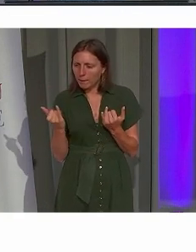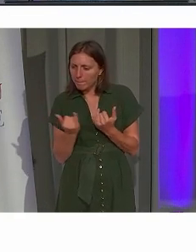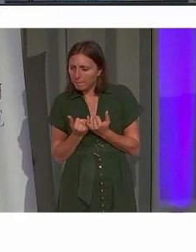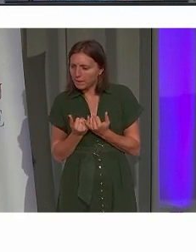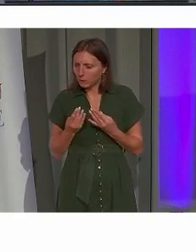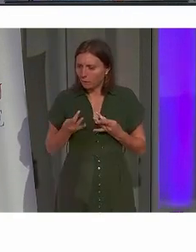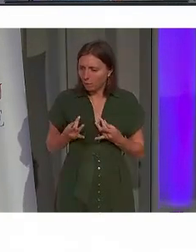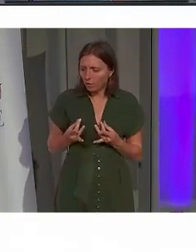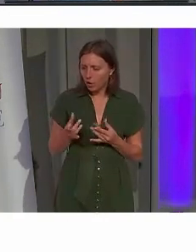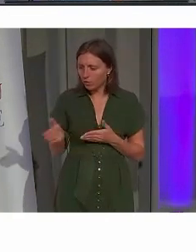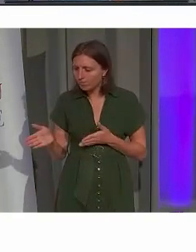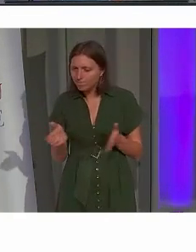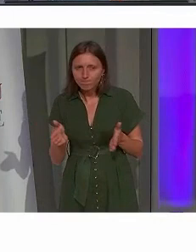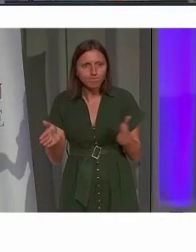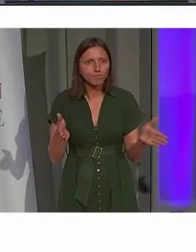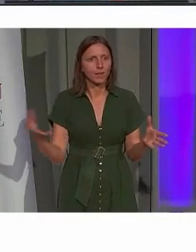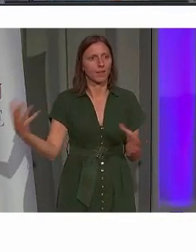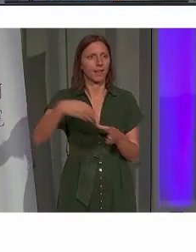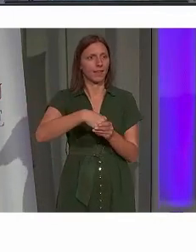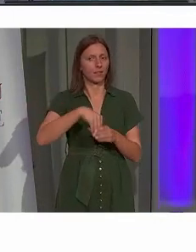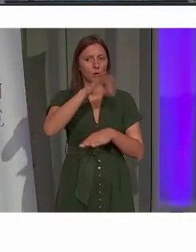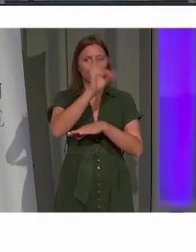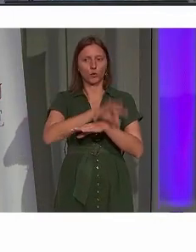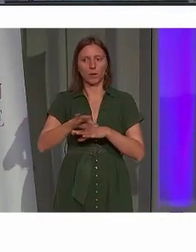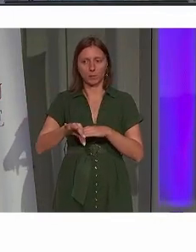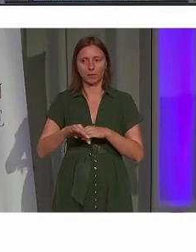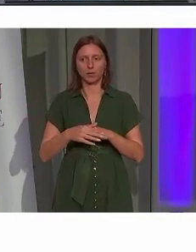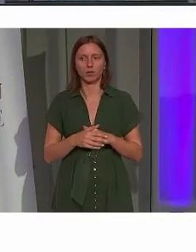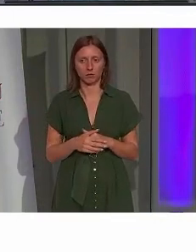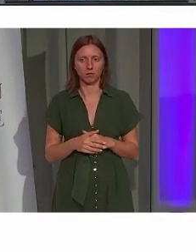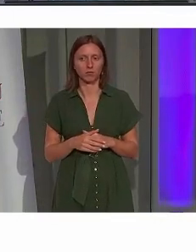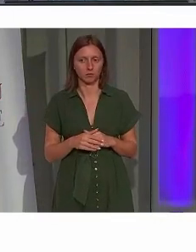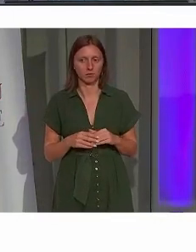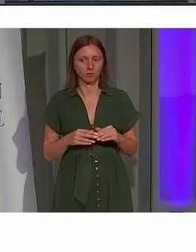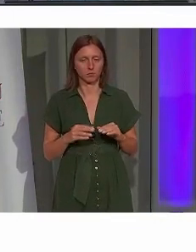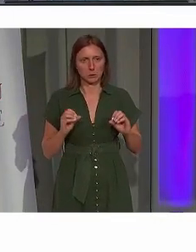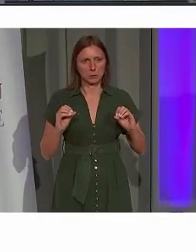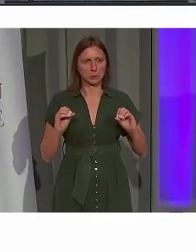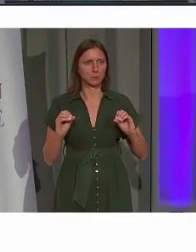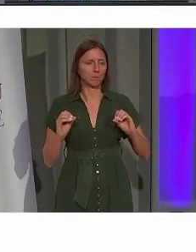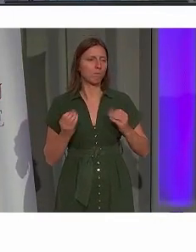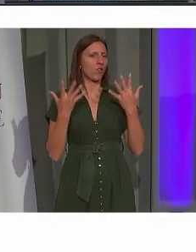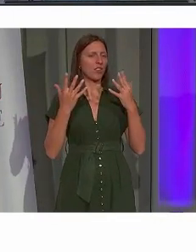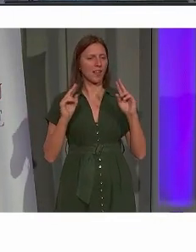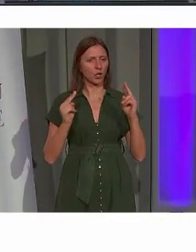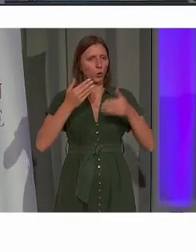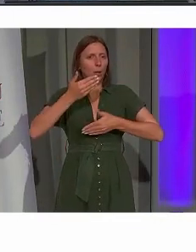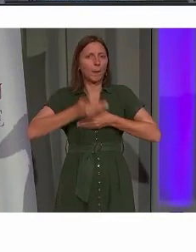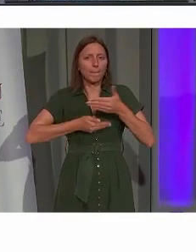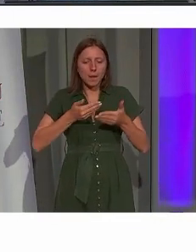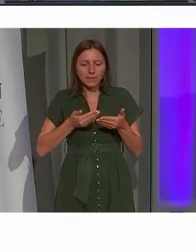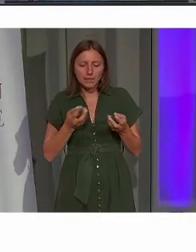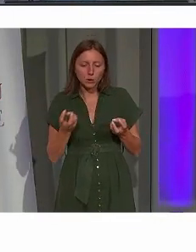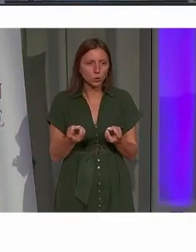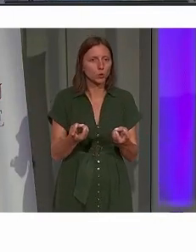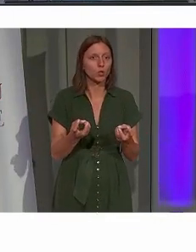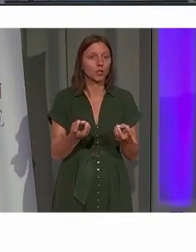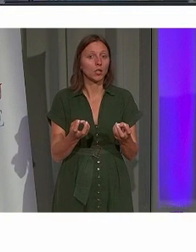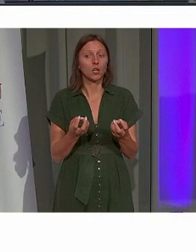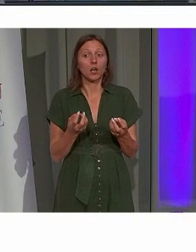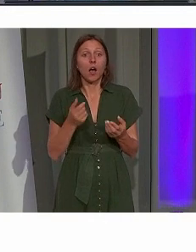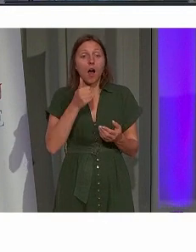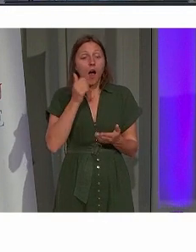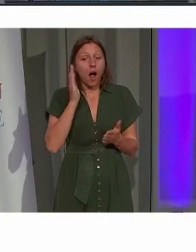etc. We did think about all of this in this design. At this stage, we're still not there. At